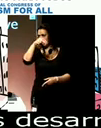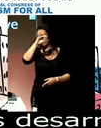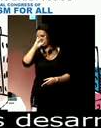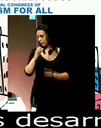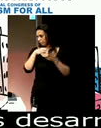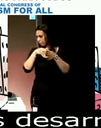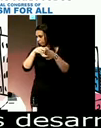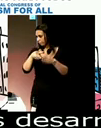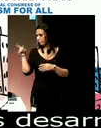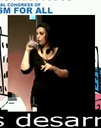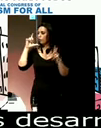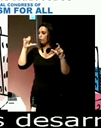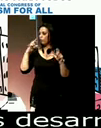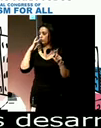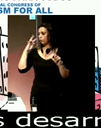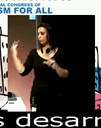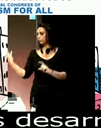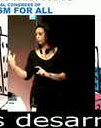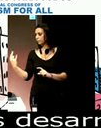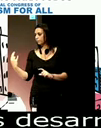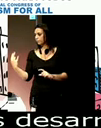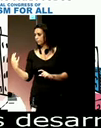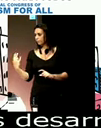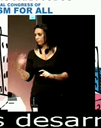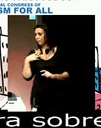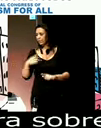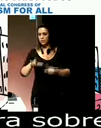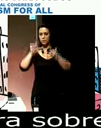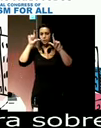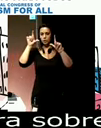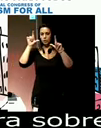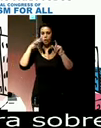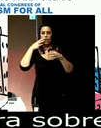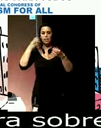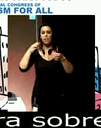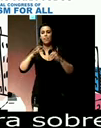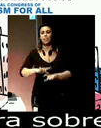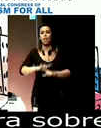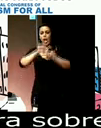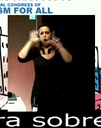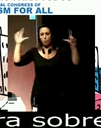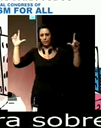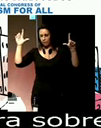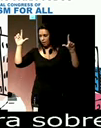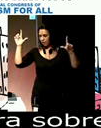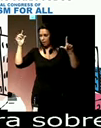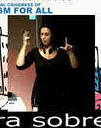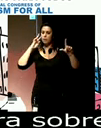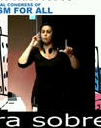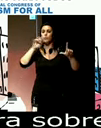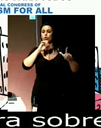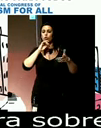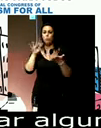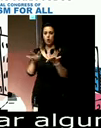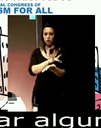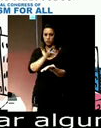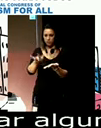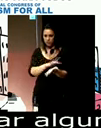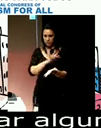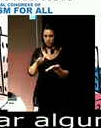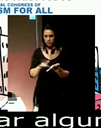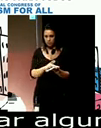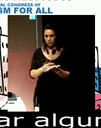I'm going to show you some photos. This is a real augmented sea site, which you can see using a